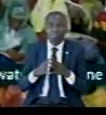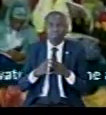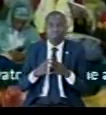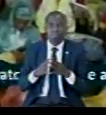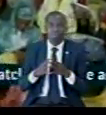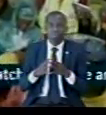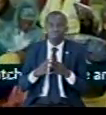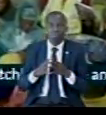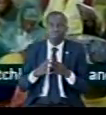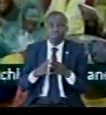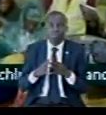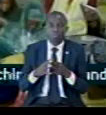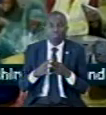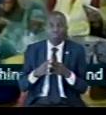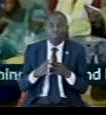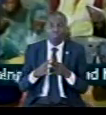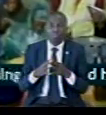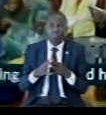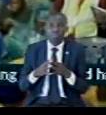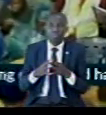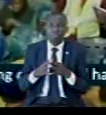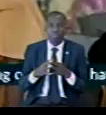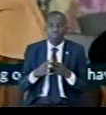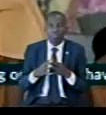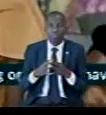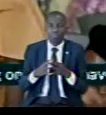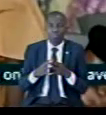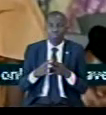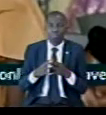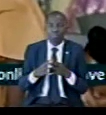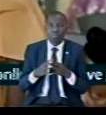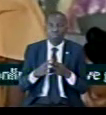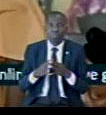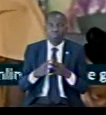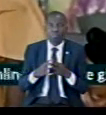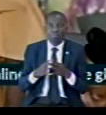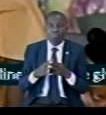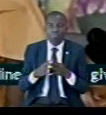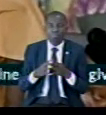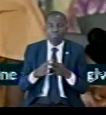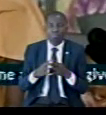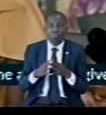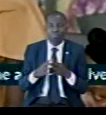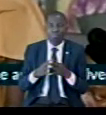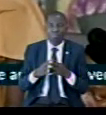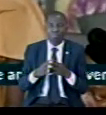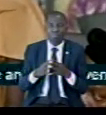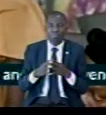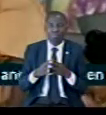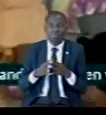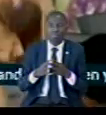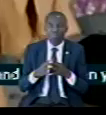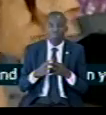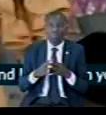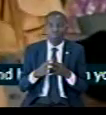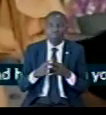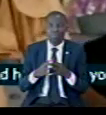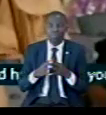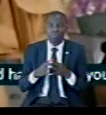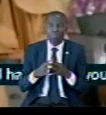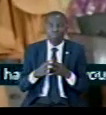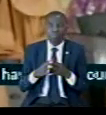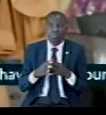attended to, don't sit down. Remain standing there. You can call the attention of the